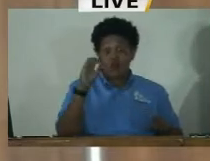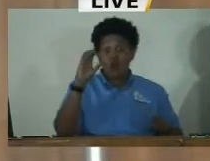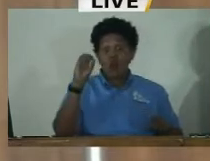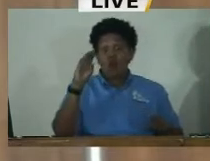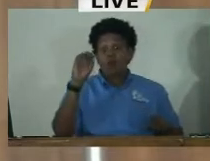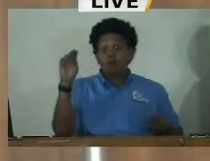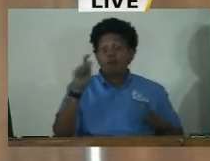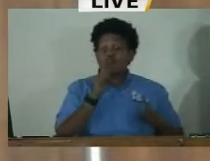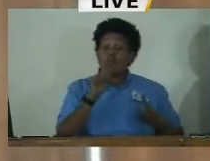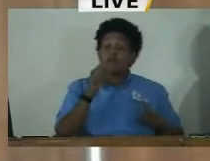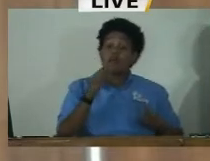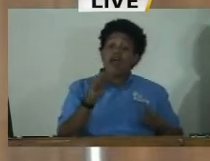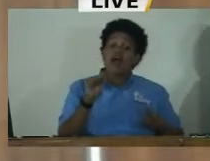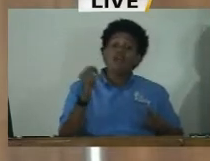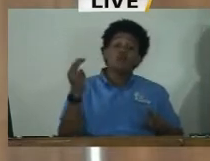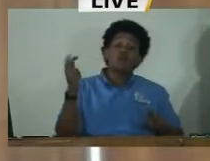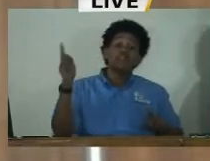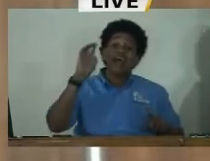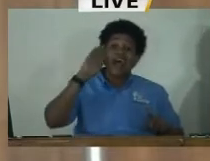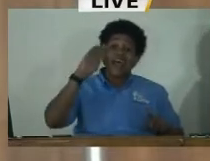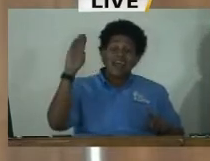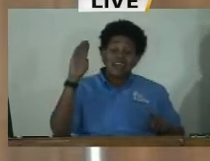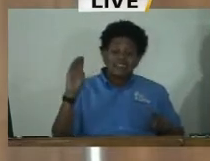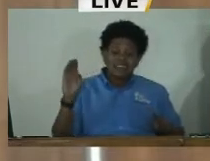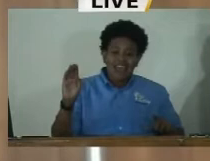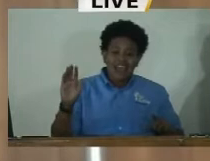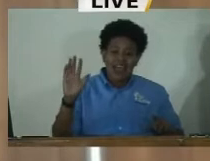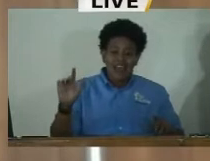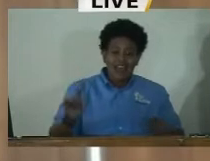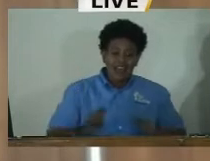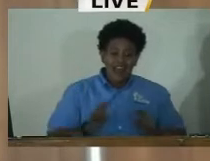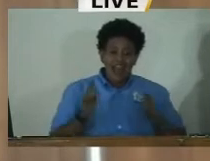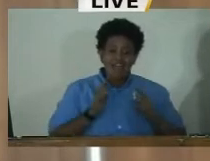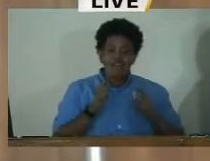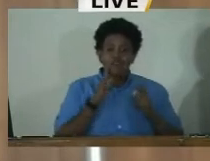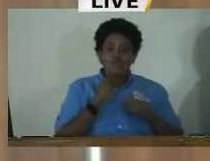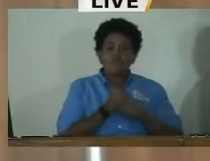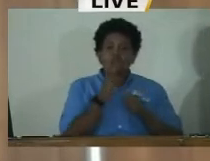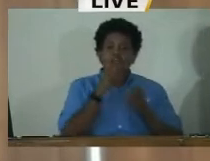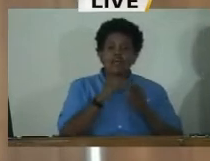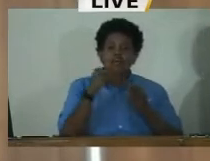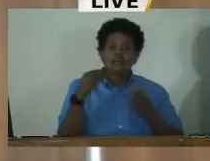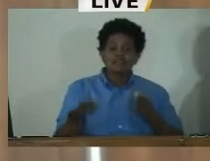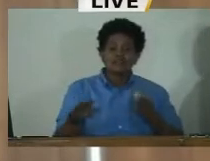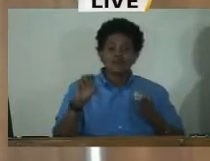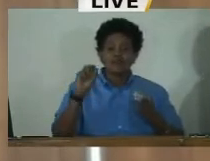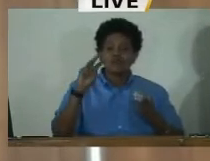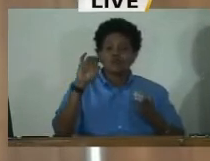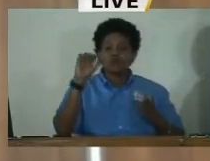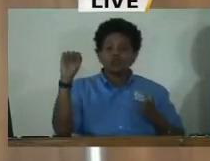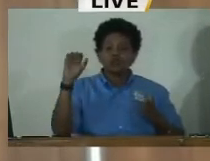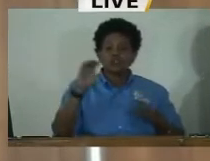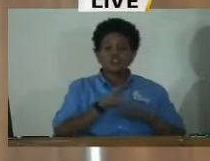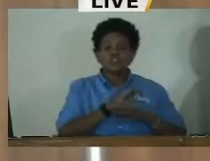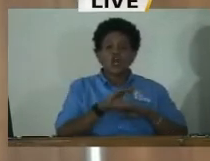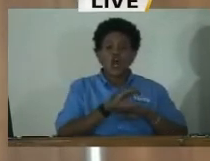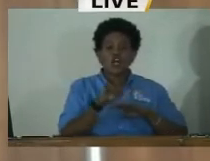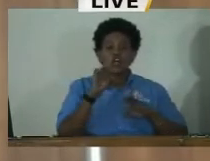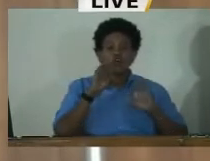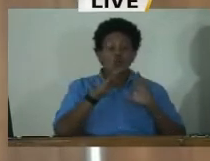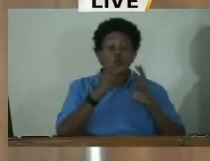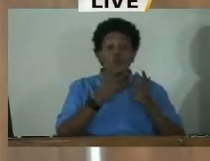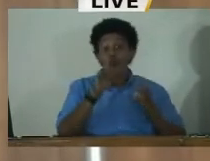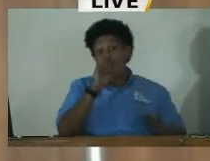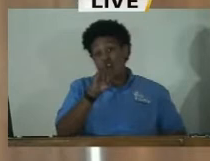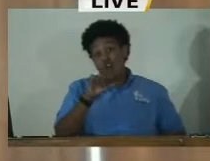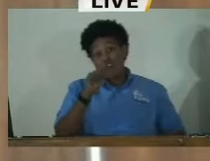been using their almost their entire life to produce the expensive Swiss chocolate that the world loves.